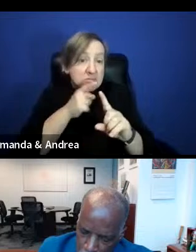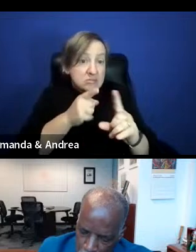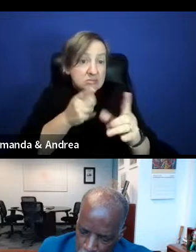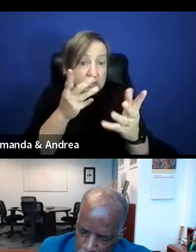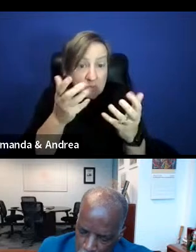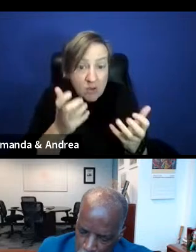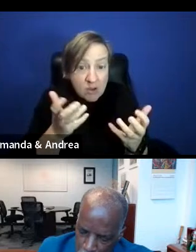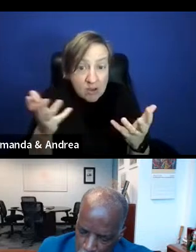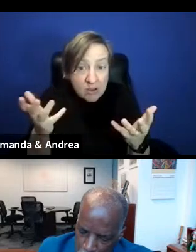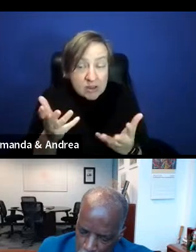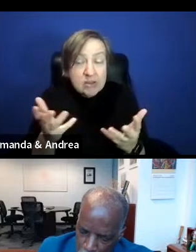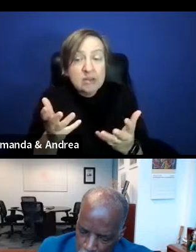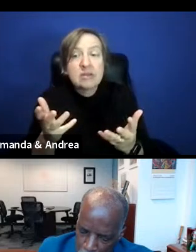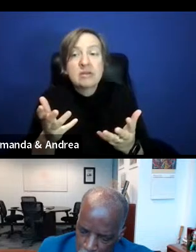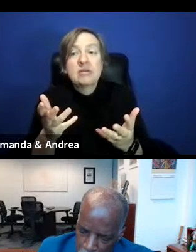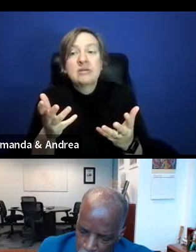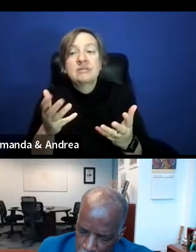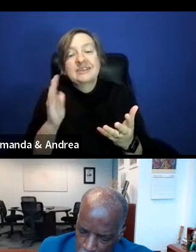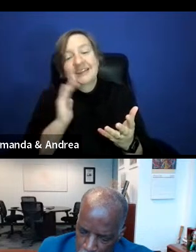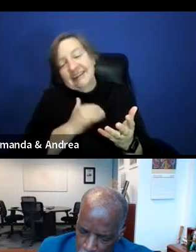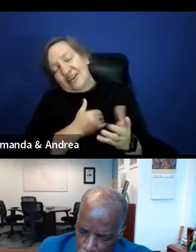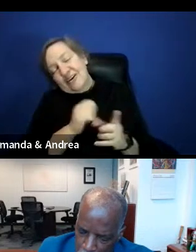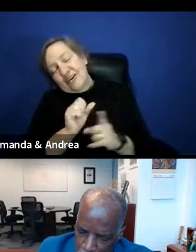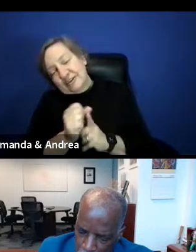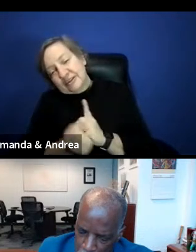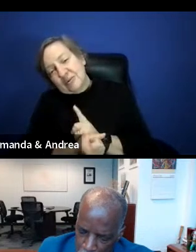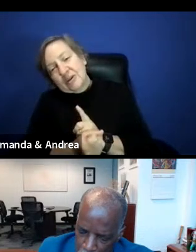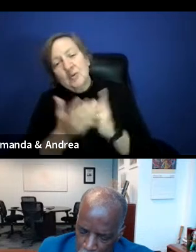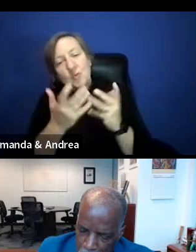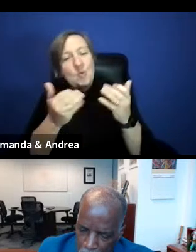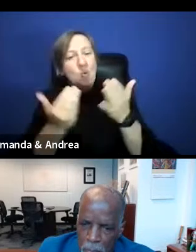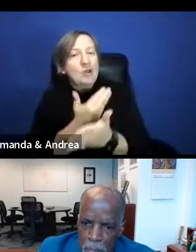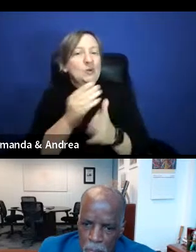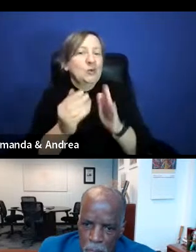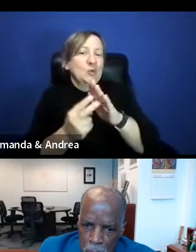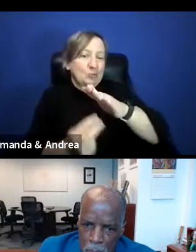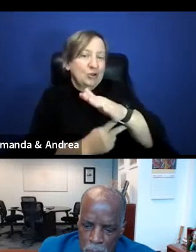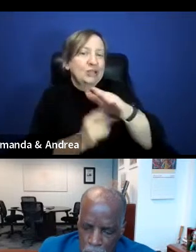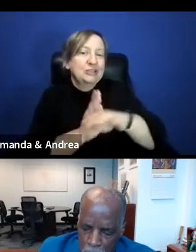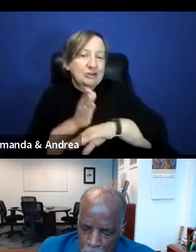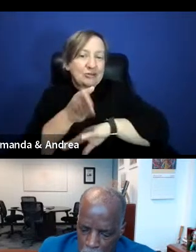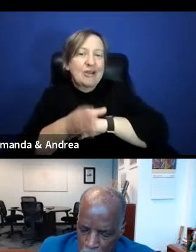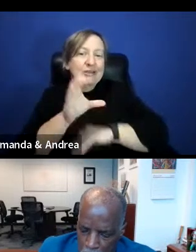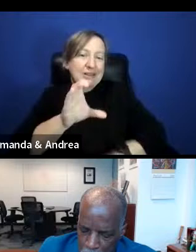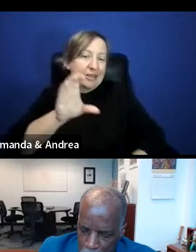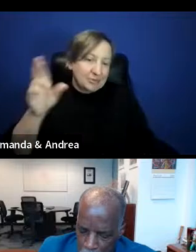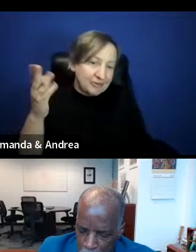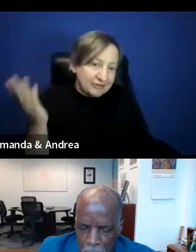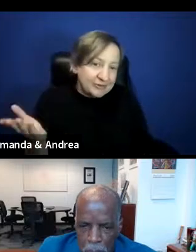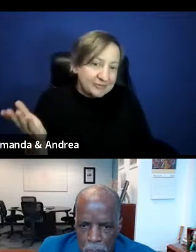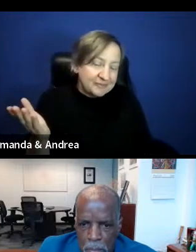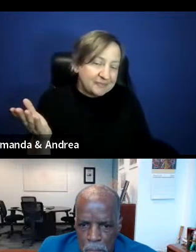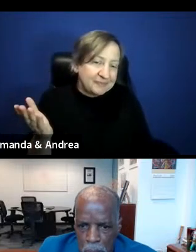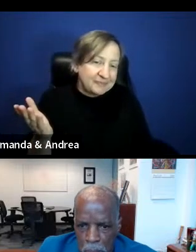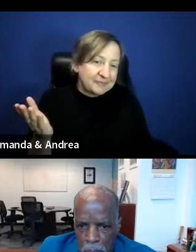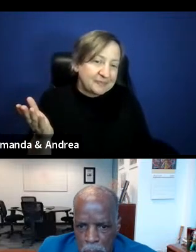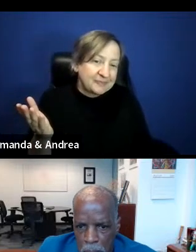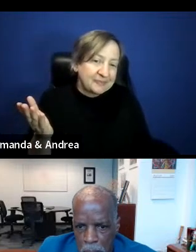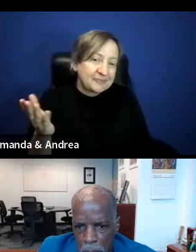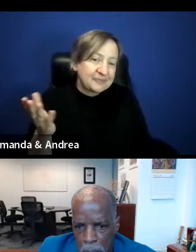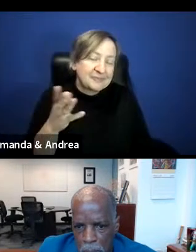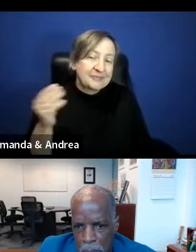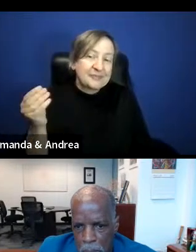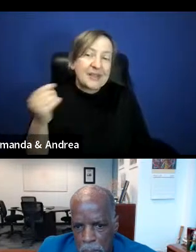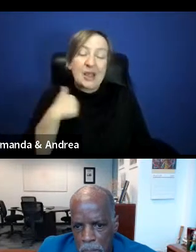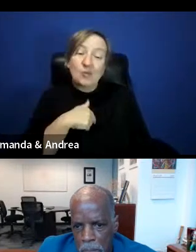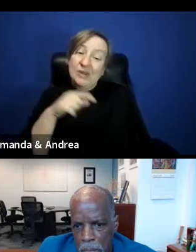is in our case, a new bridge across the Columbia River. And